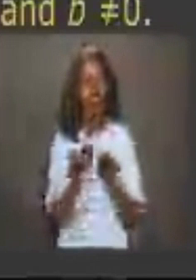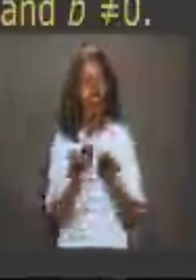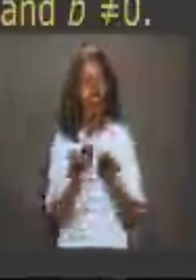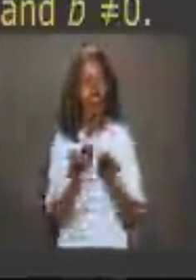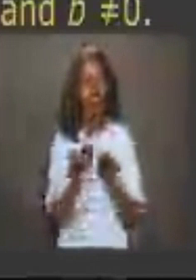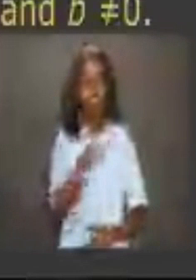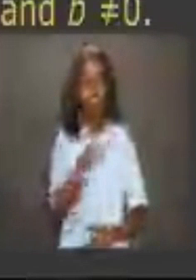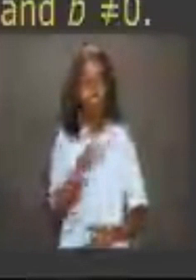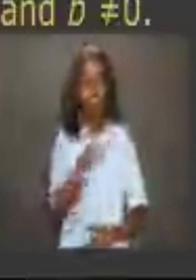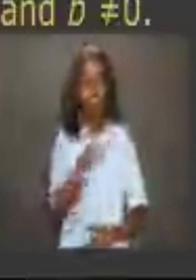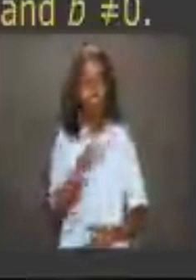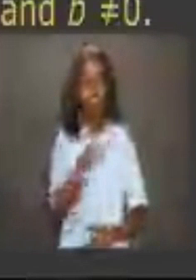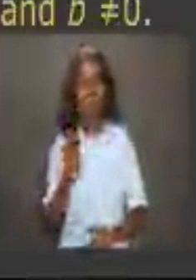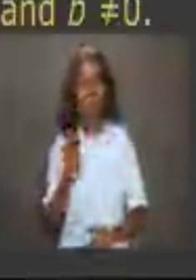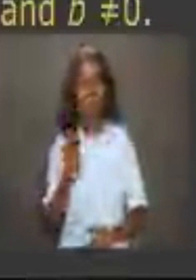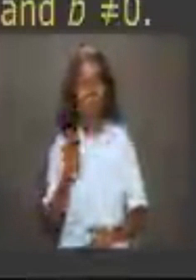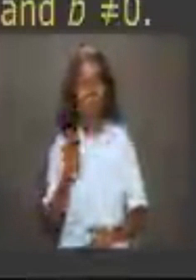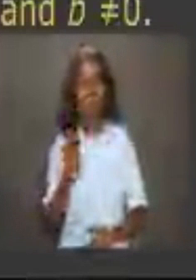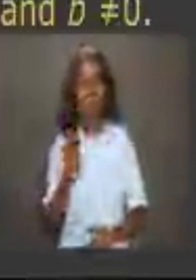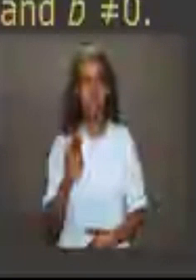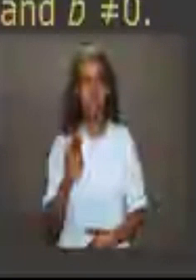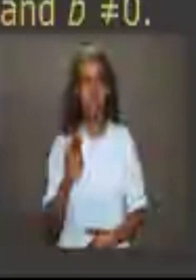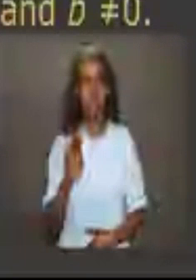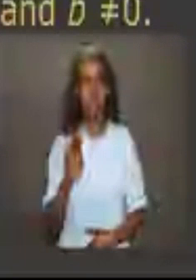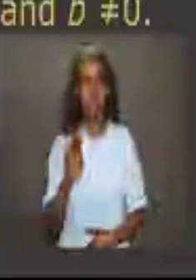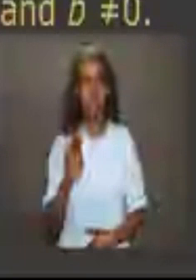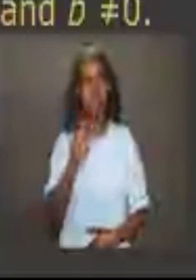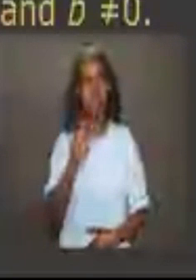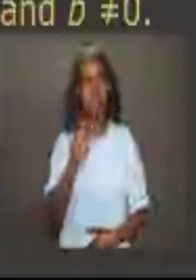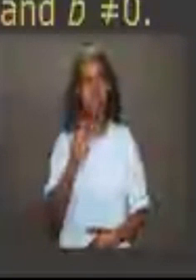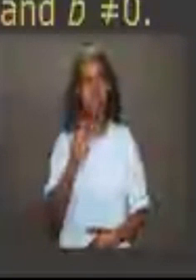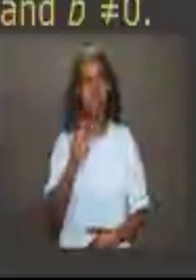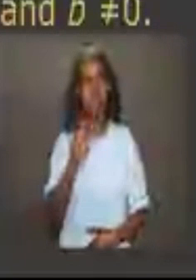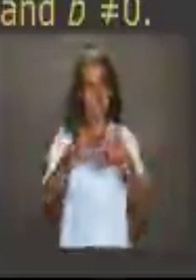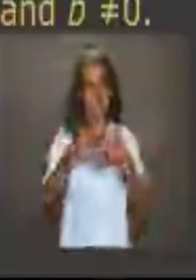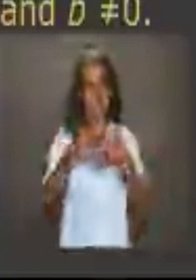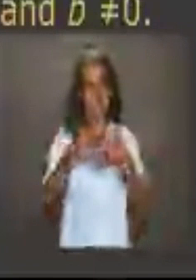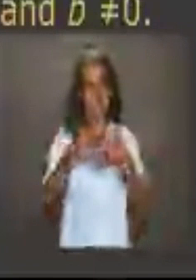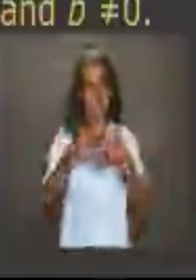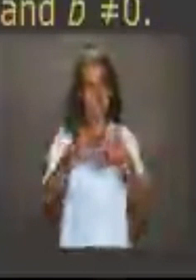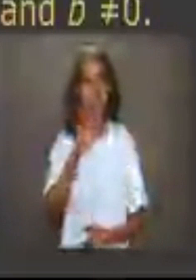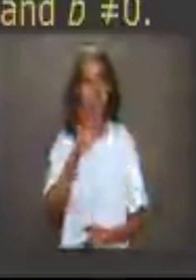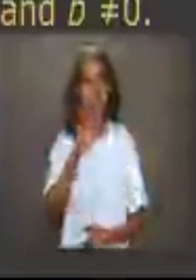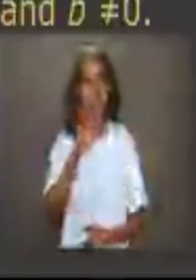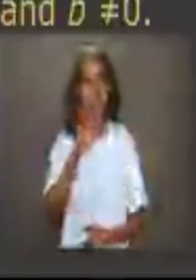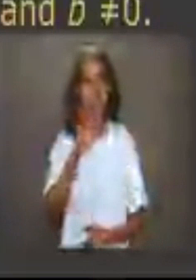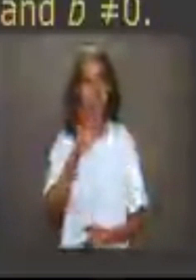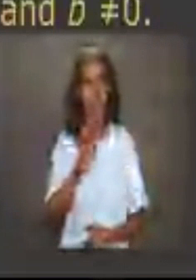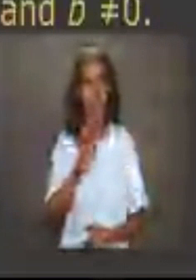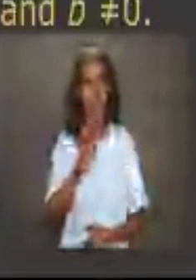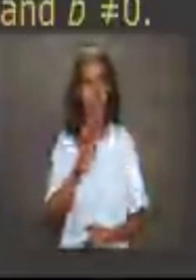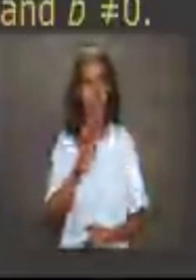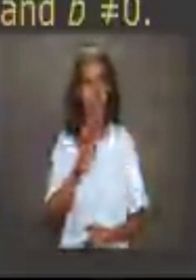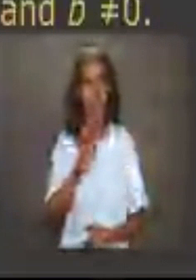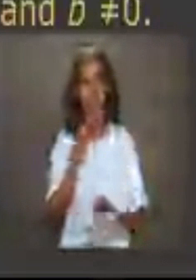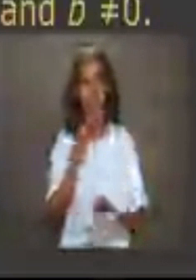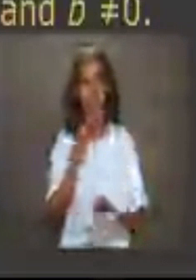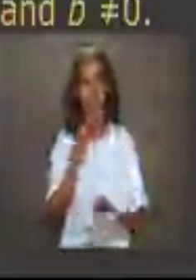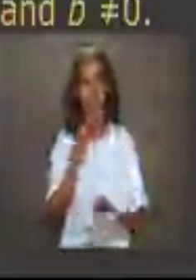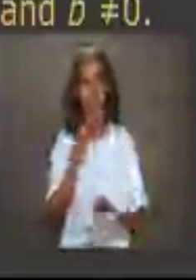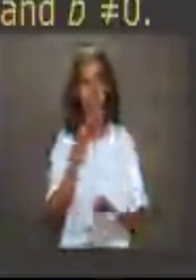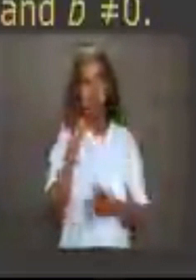B are integers and B is not equal to 0.